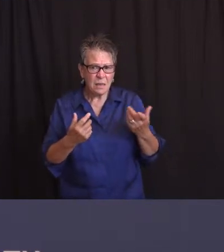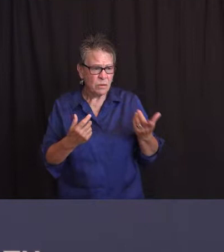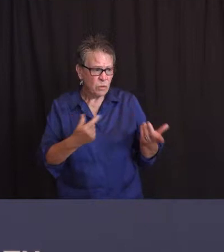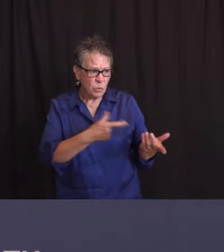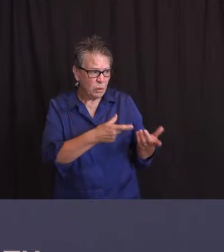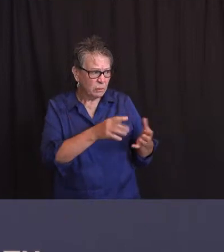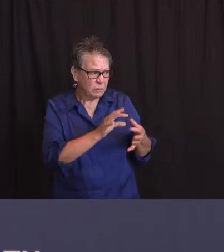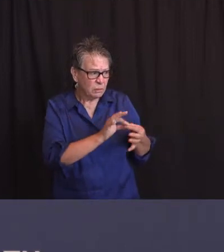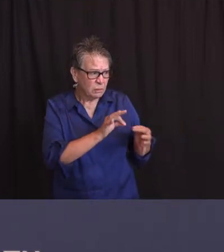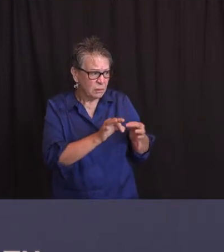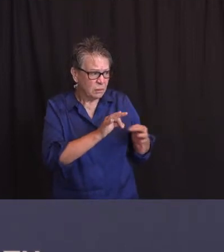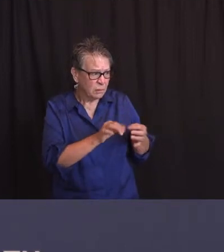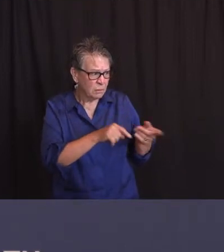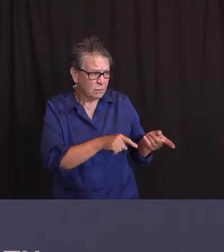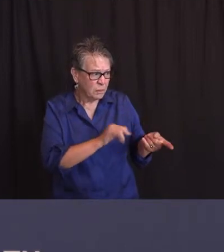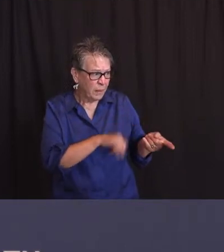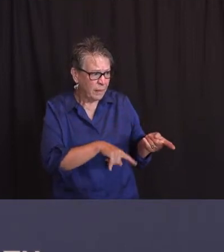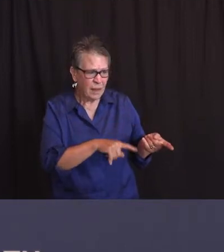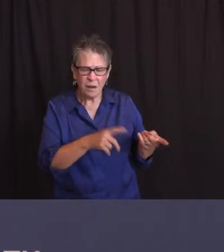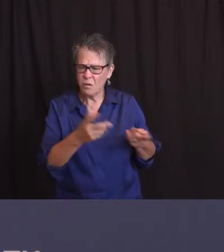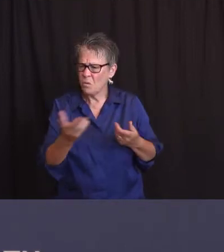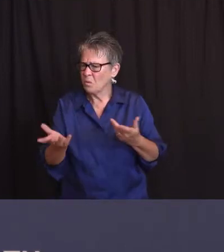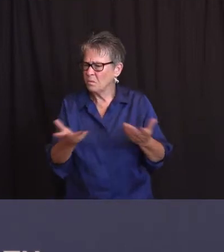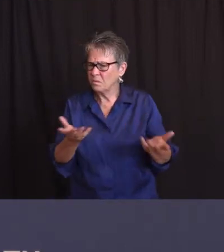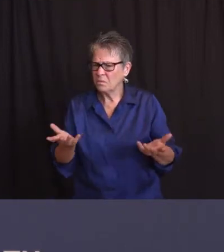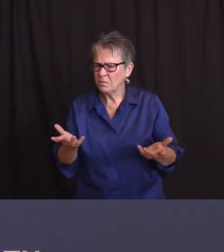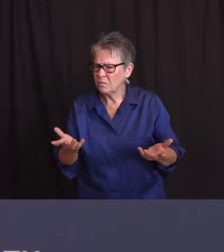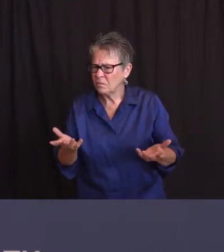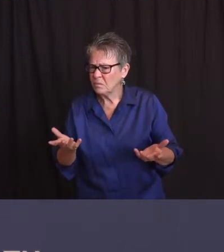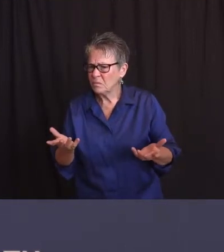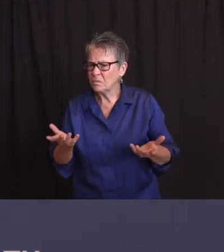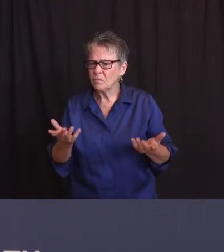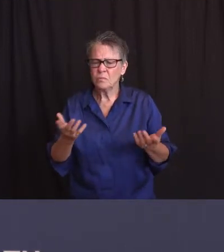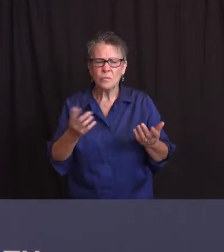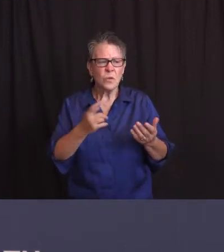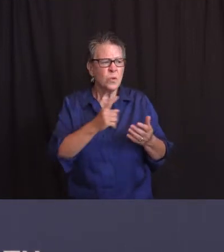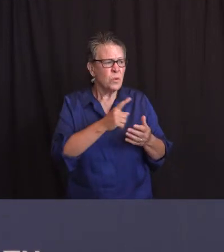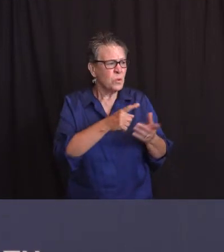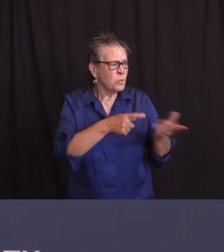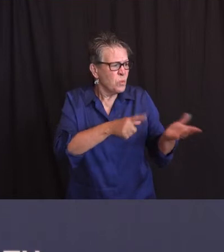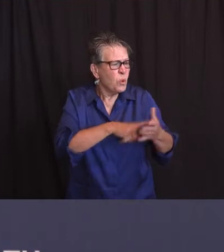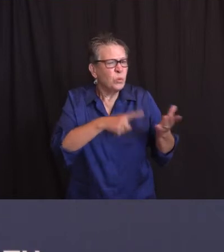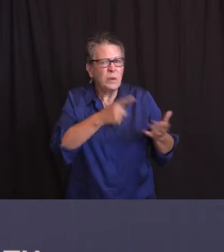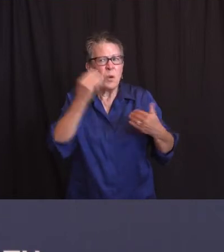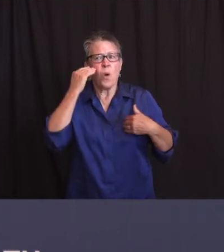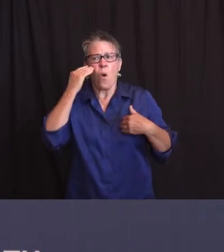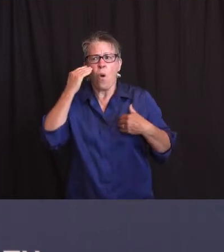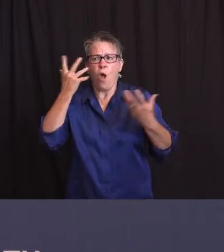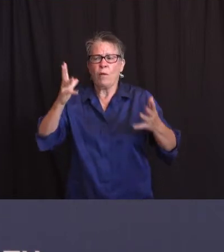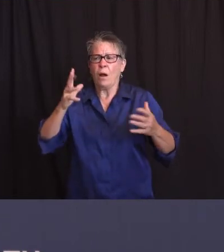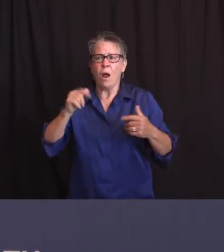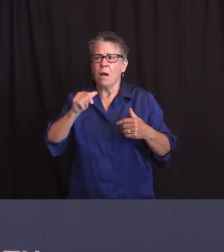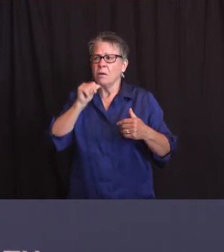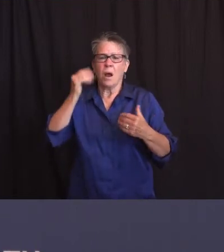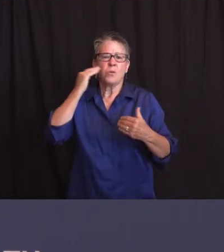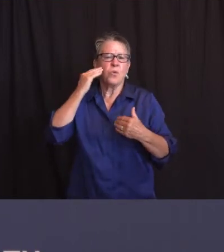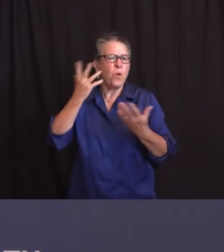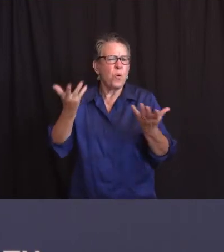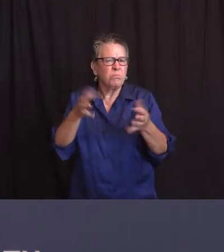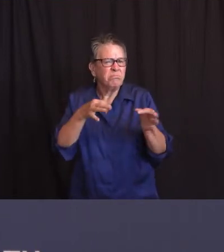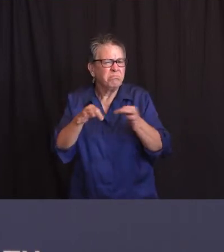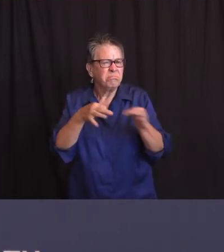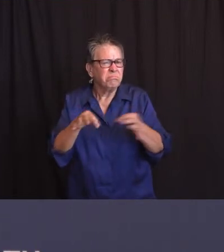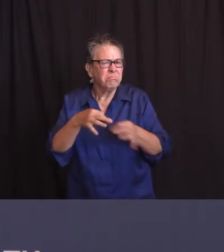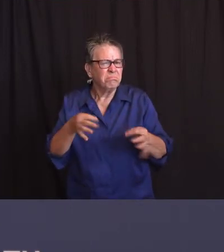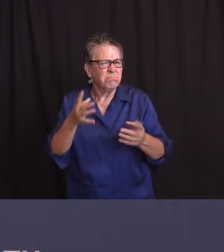know and don't know about kids, COVID-19, and wearing a mask. And then also, Governor, you had mentioned